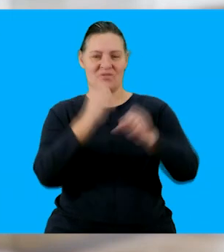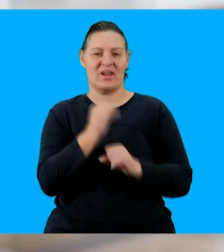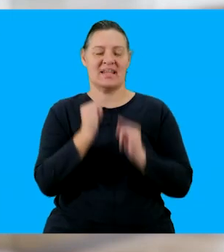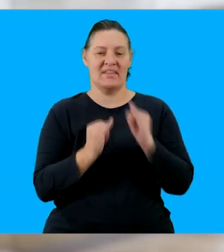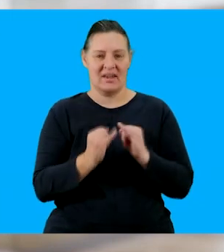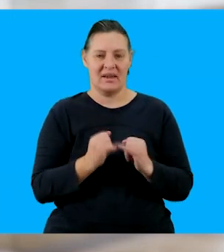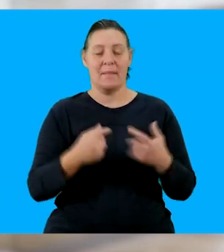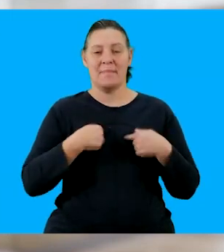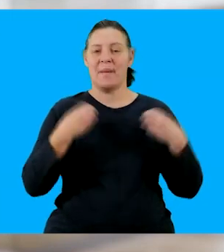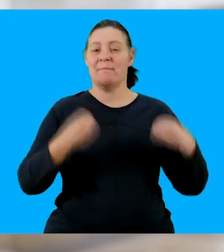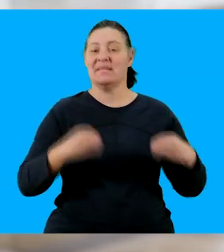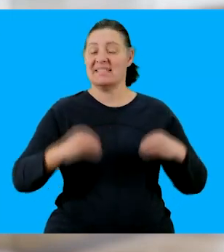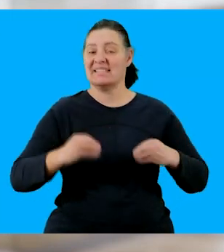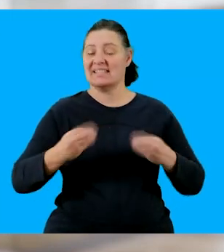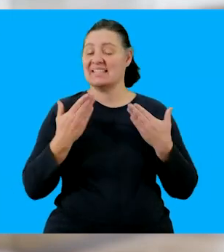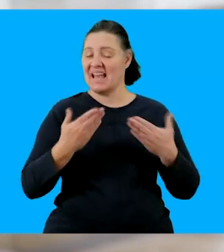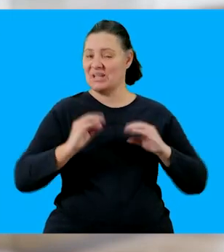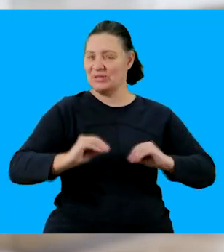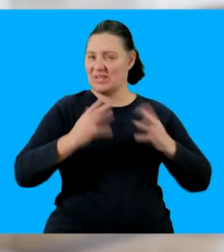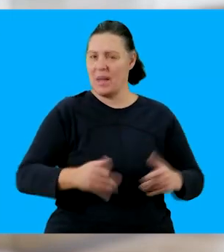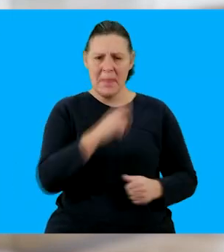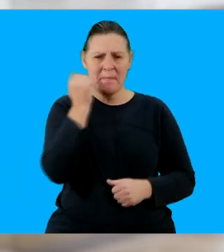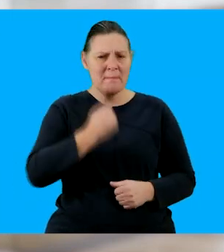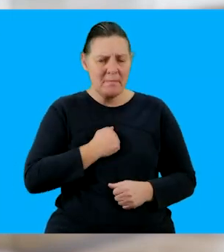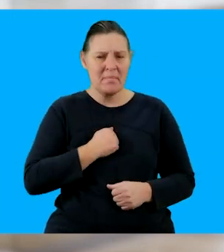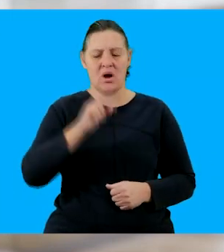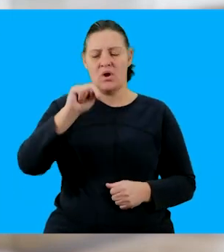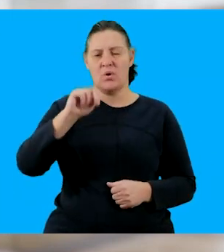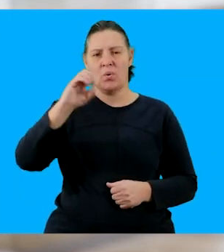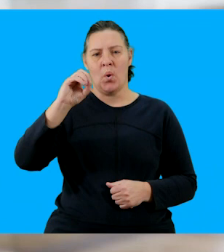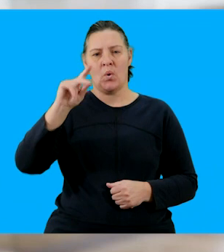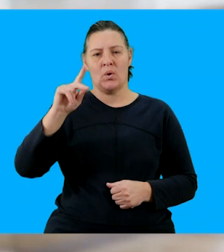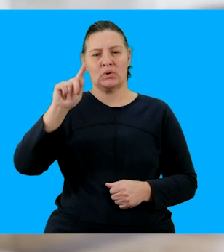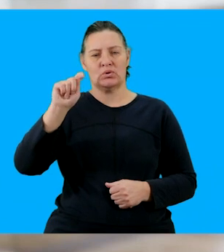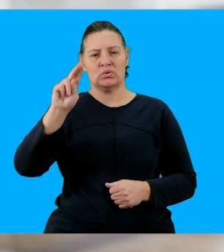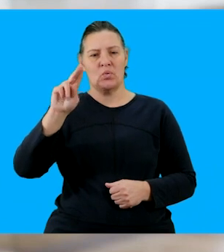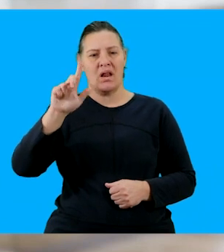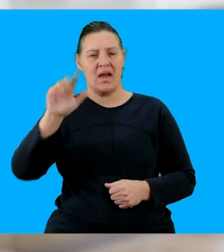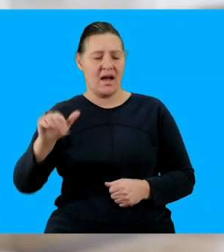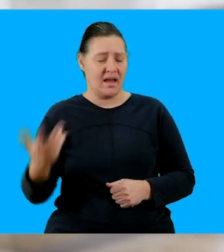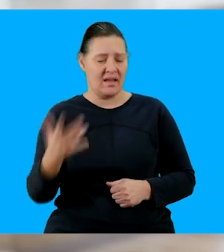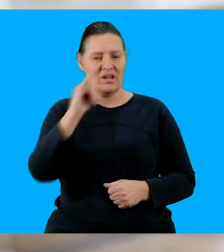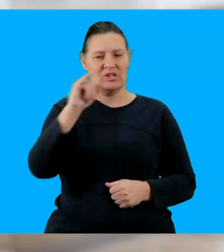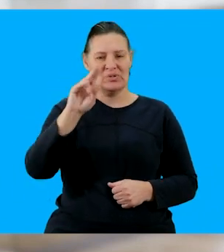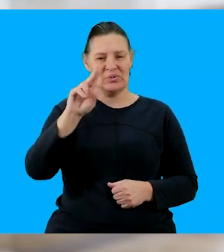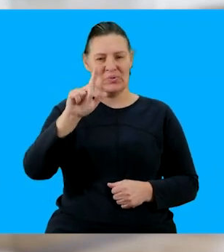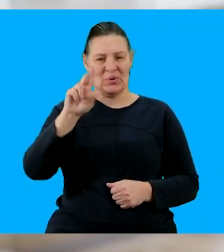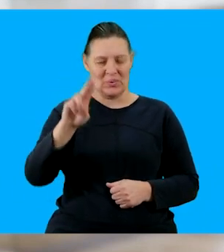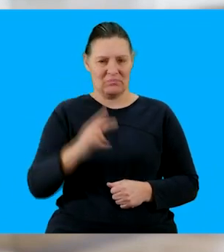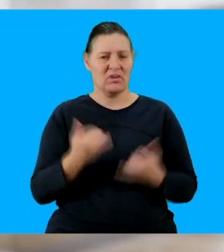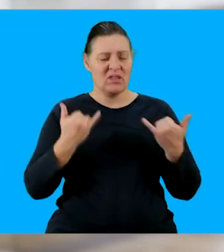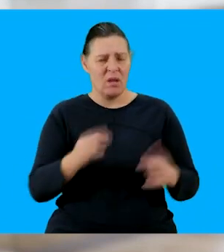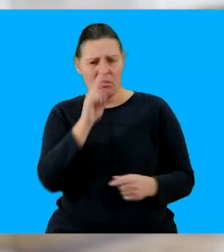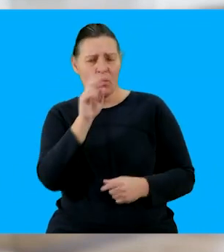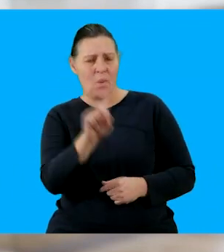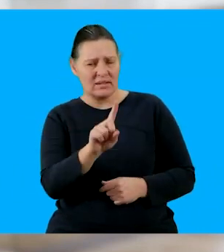Good day, grade 11s. I am your business status tutor. I go by the name of Nokuthula Zulu, and today we are going to be looking at the topic